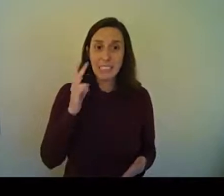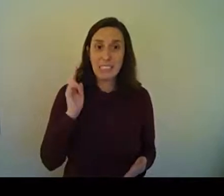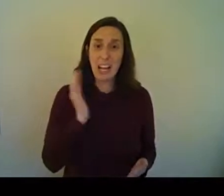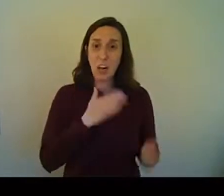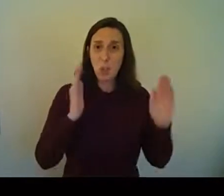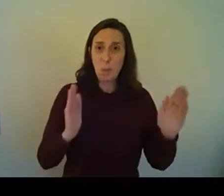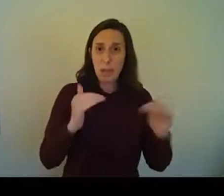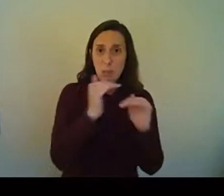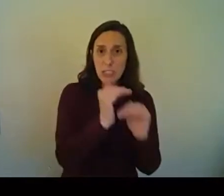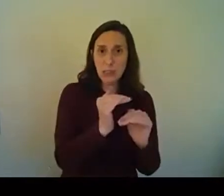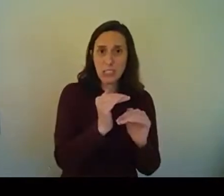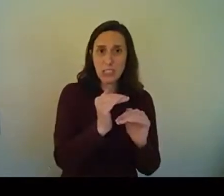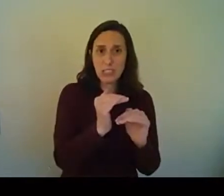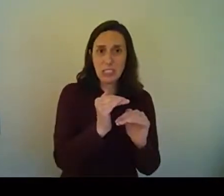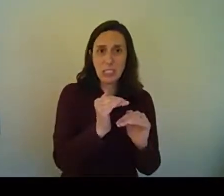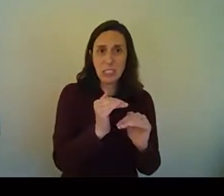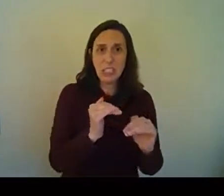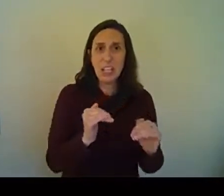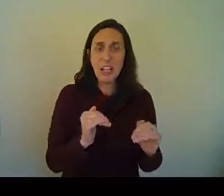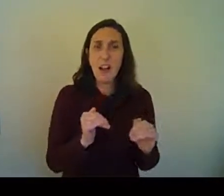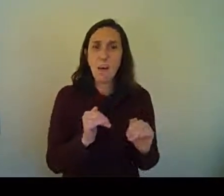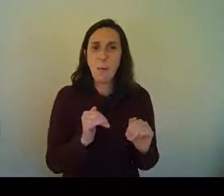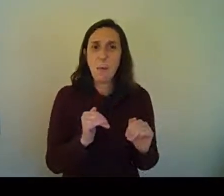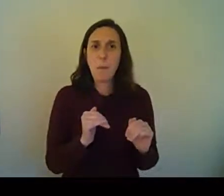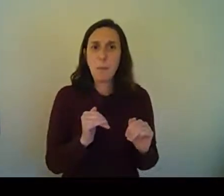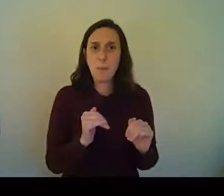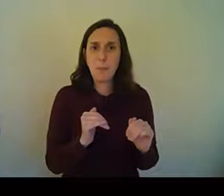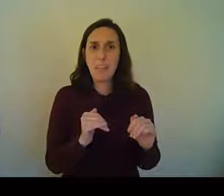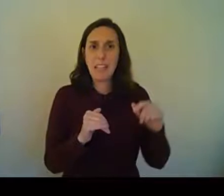such that q of x does not equal 0. Well, that's the roots.